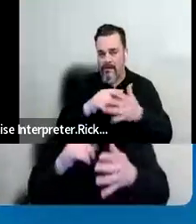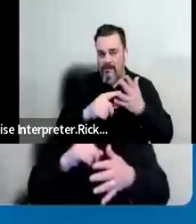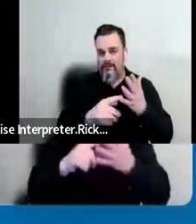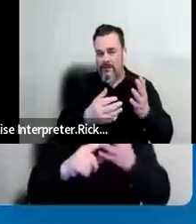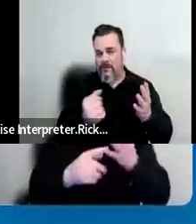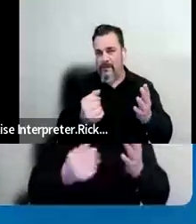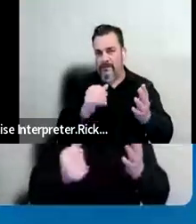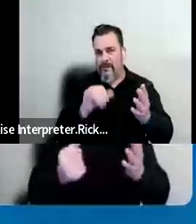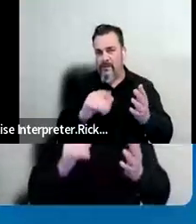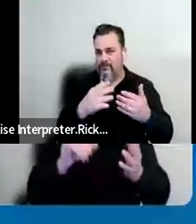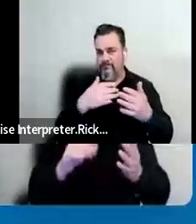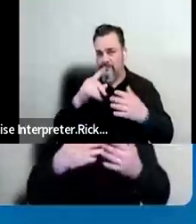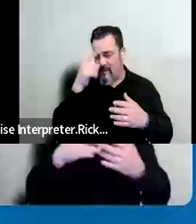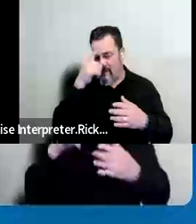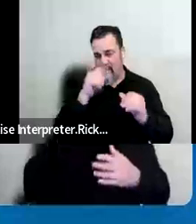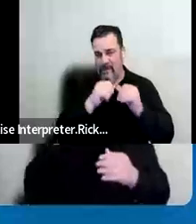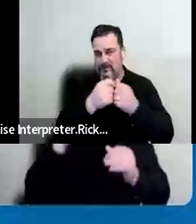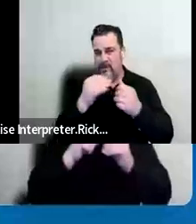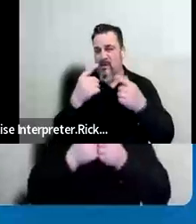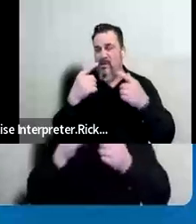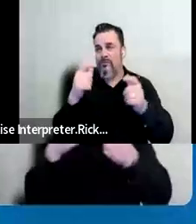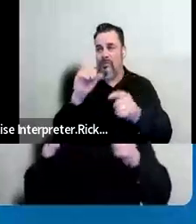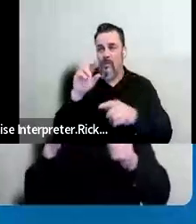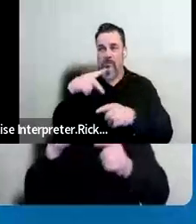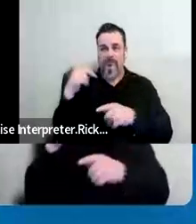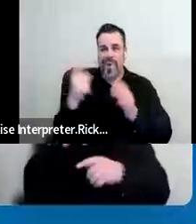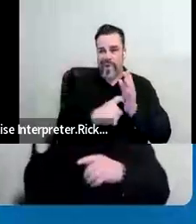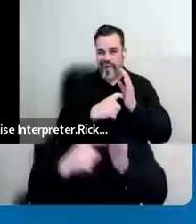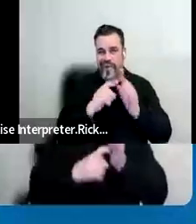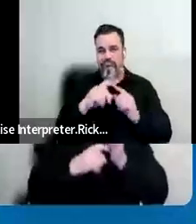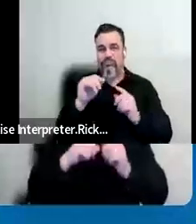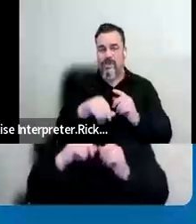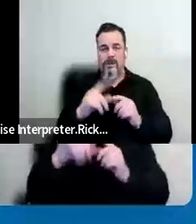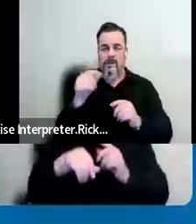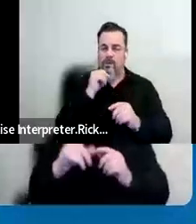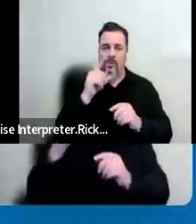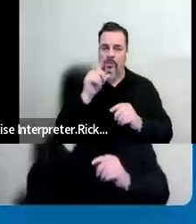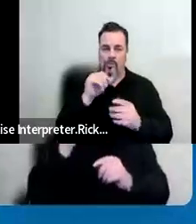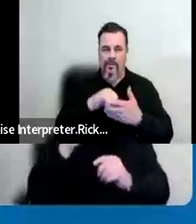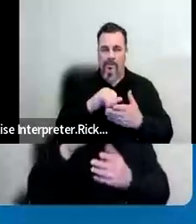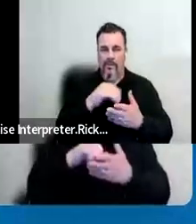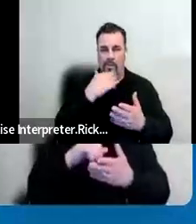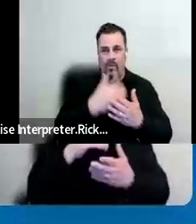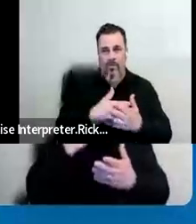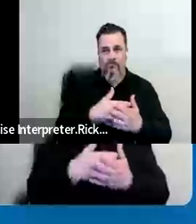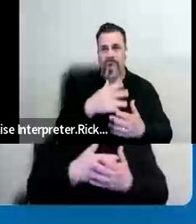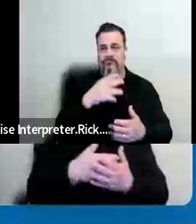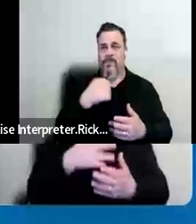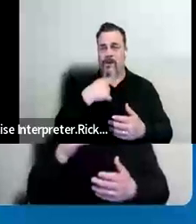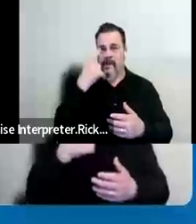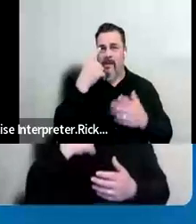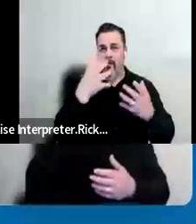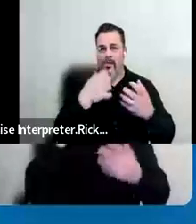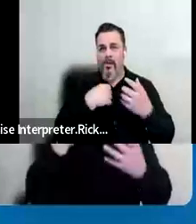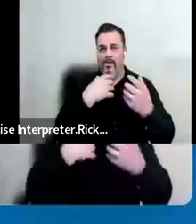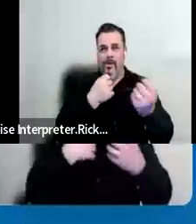though government agencies and larger corporations are required to do them, they don't do them that well. And I think what I'm going to